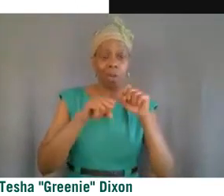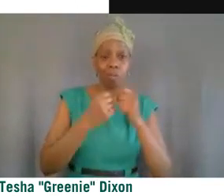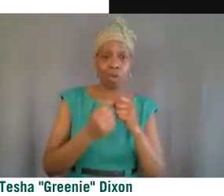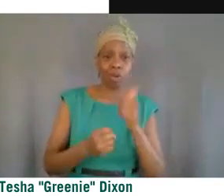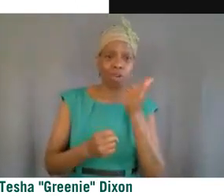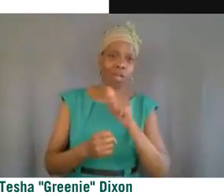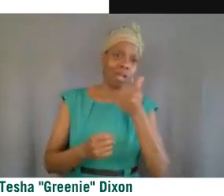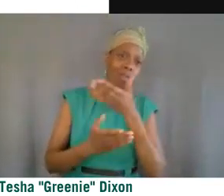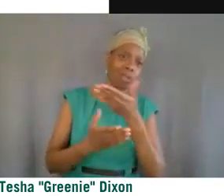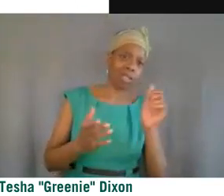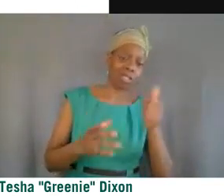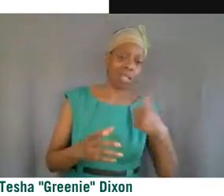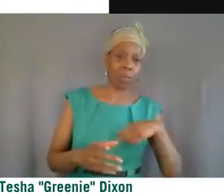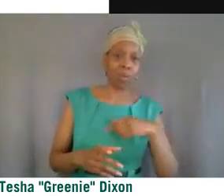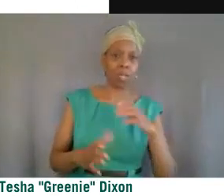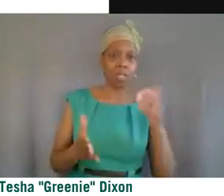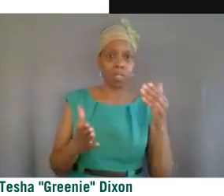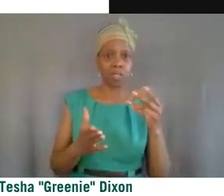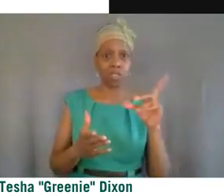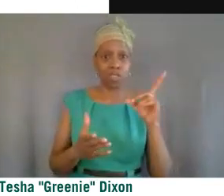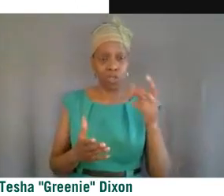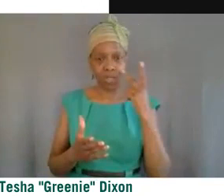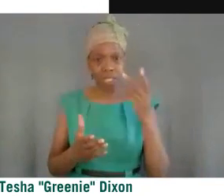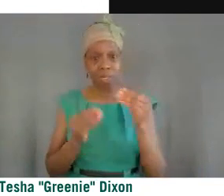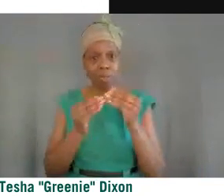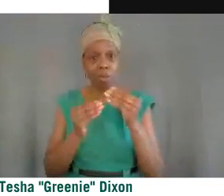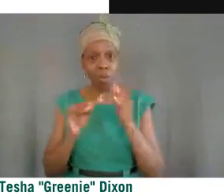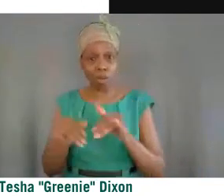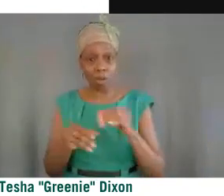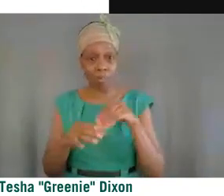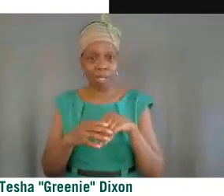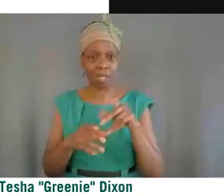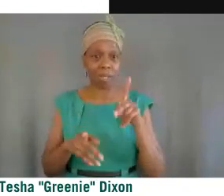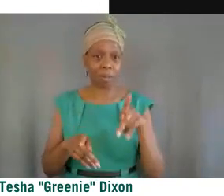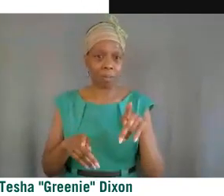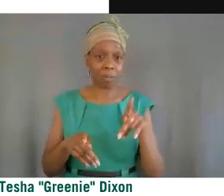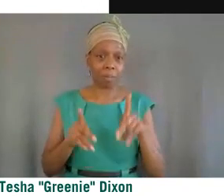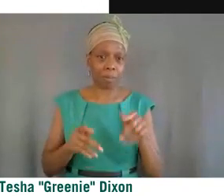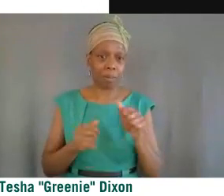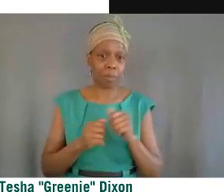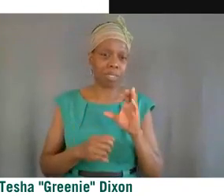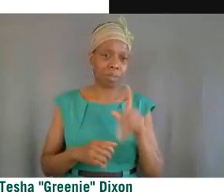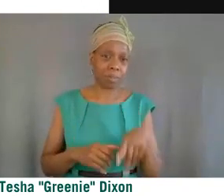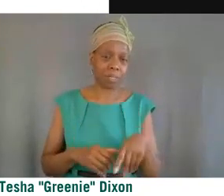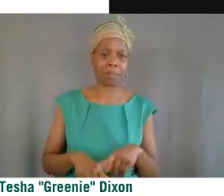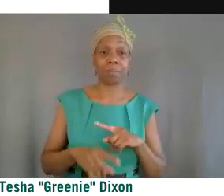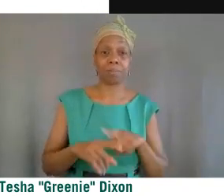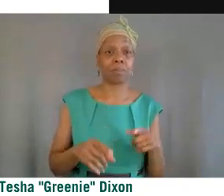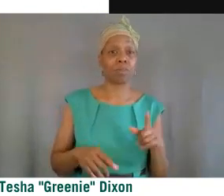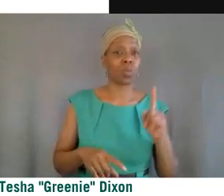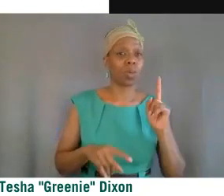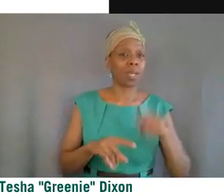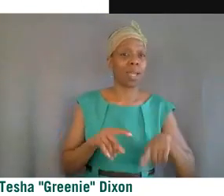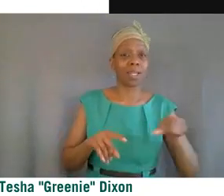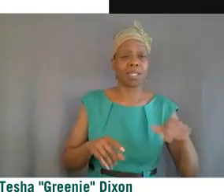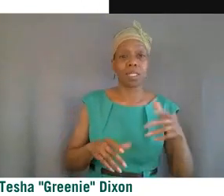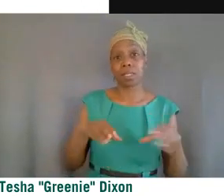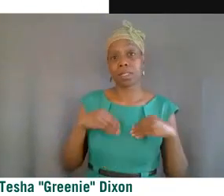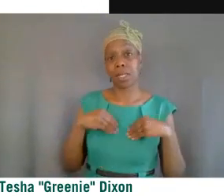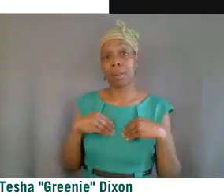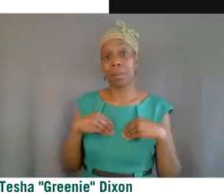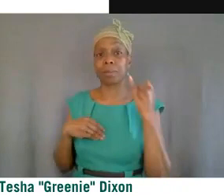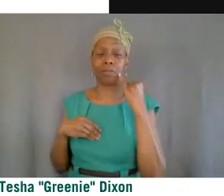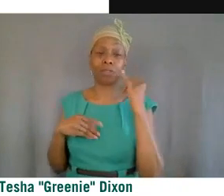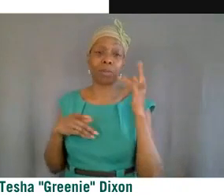that we do see, I would say, more commonly in people with CP. But we shouldn't just accept that, oh, well, a person